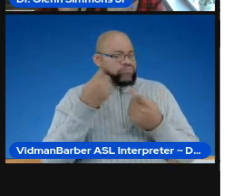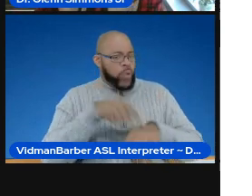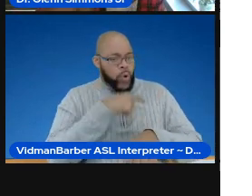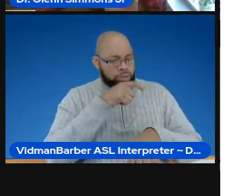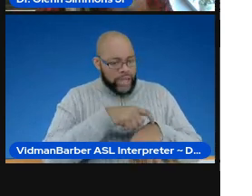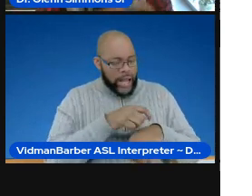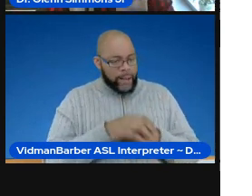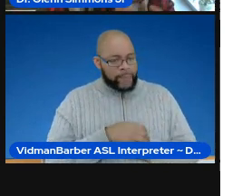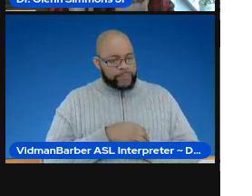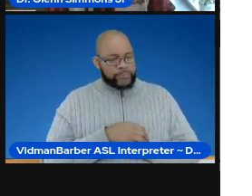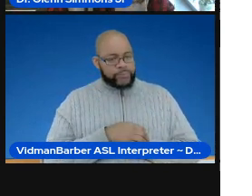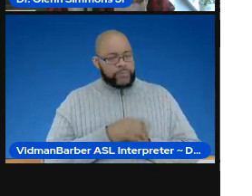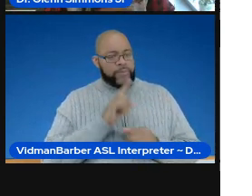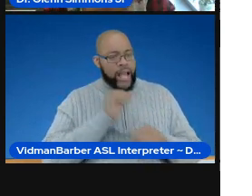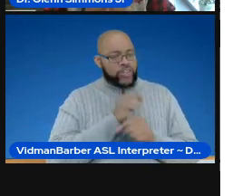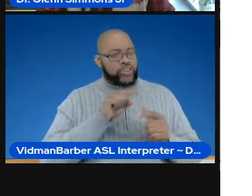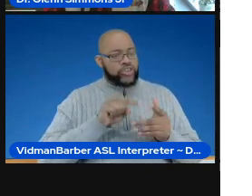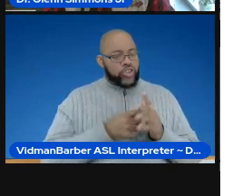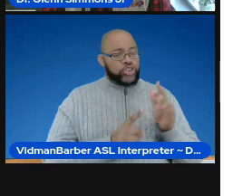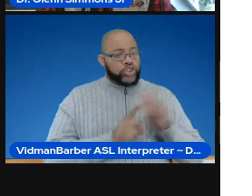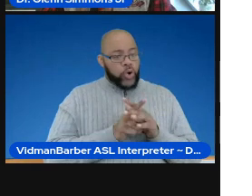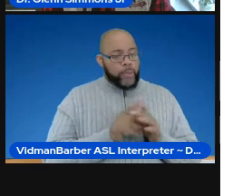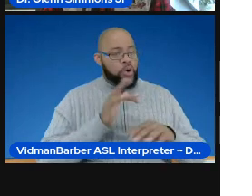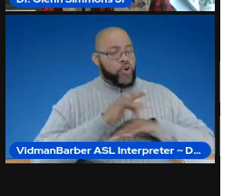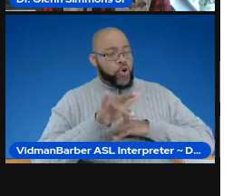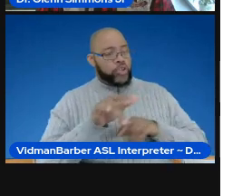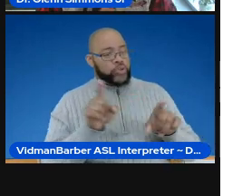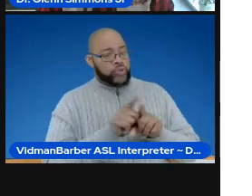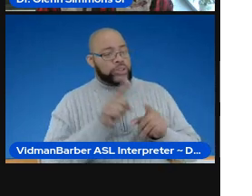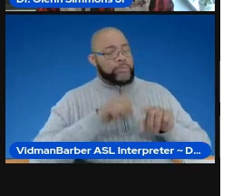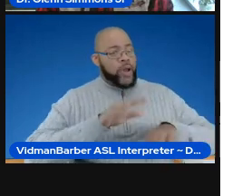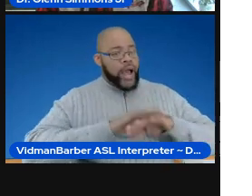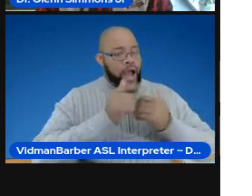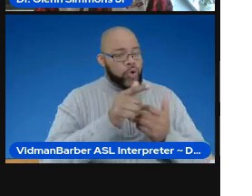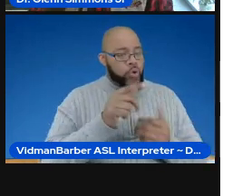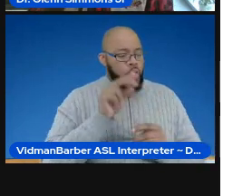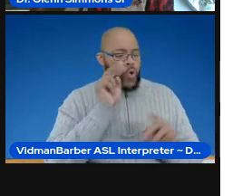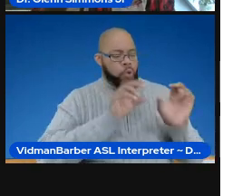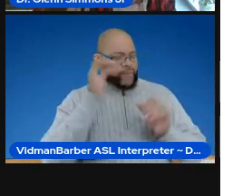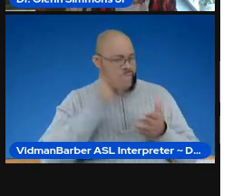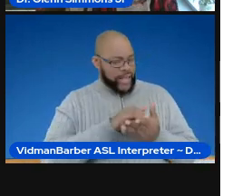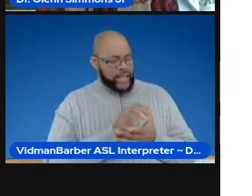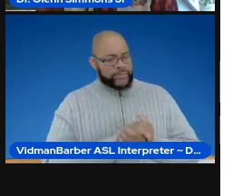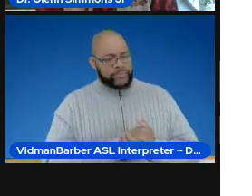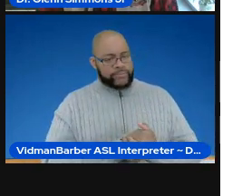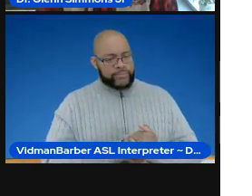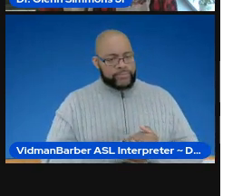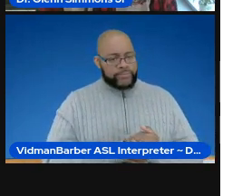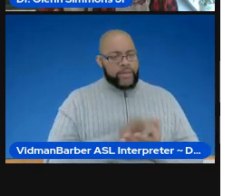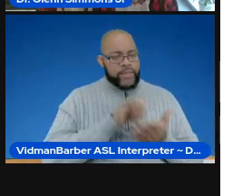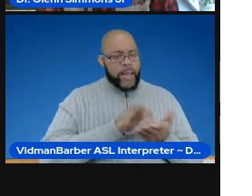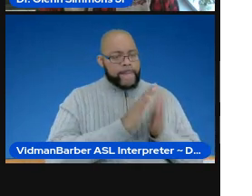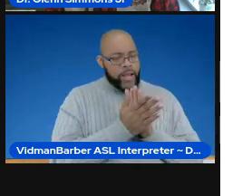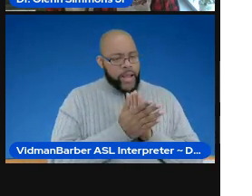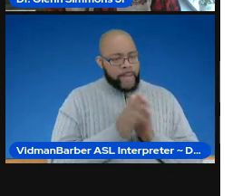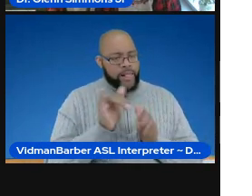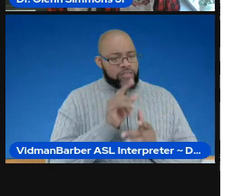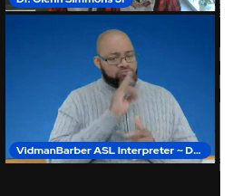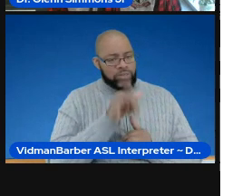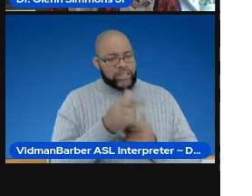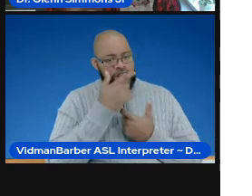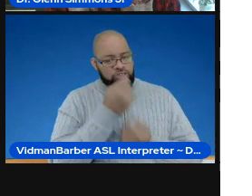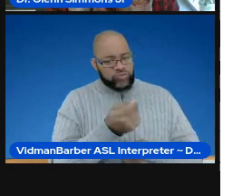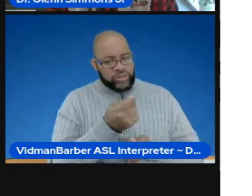time, but they actually start showing up pretty early as well, depending on how you're looking for them. And that became like a really